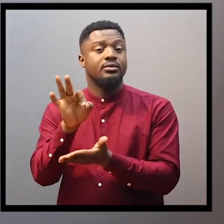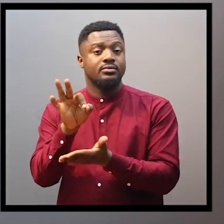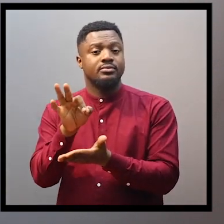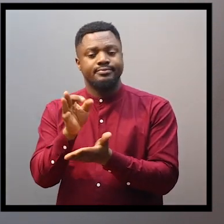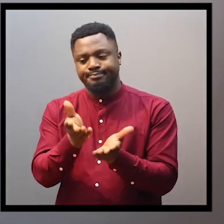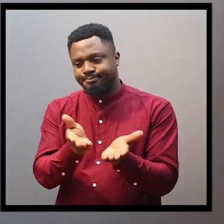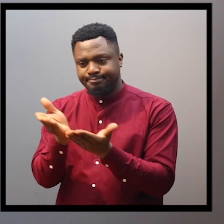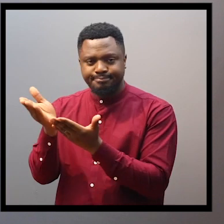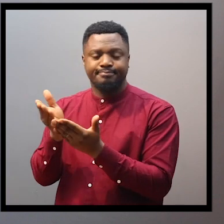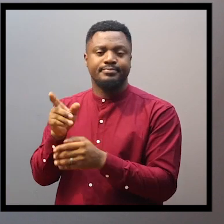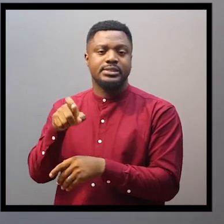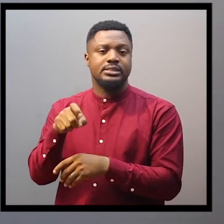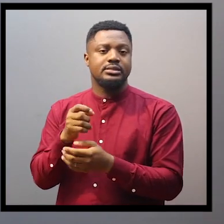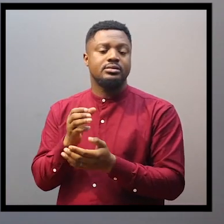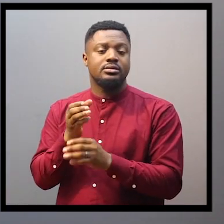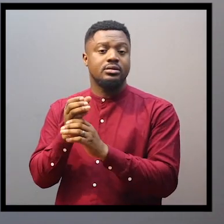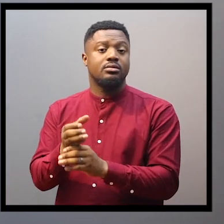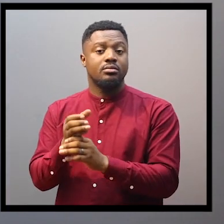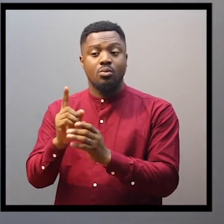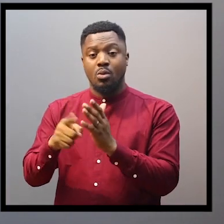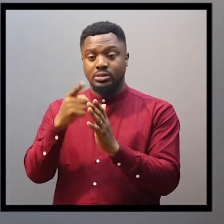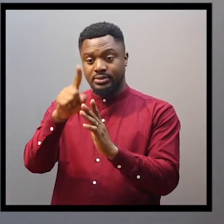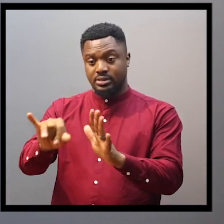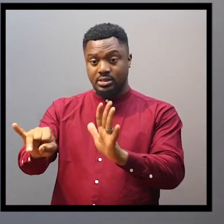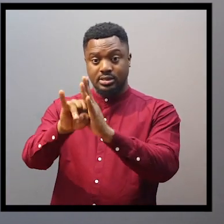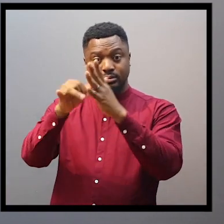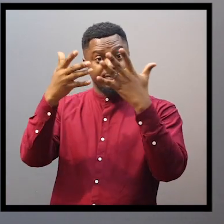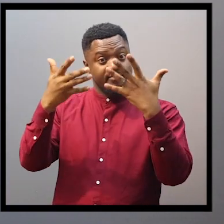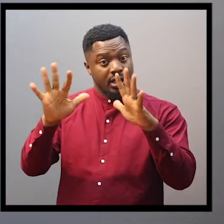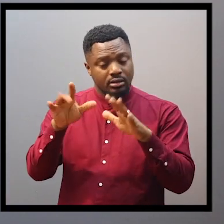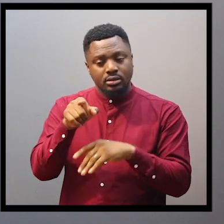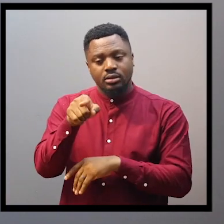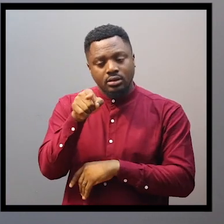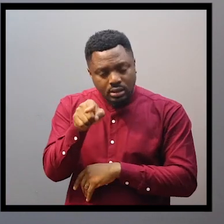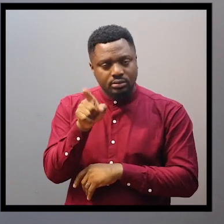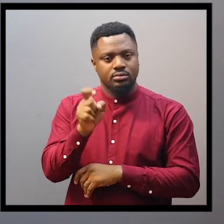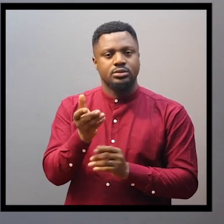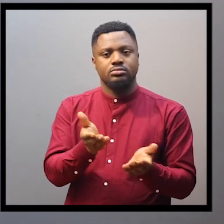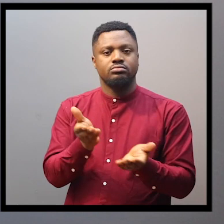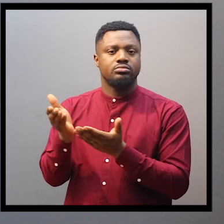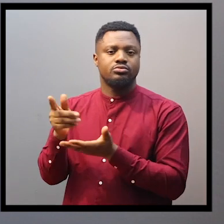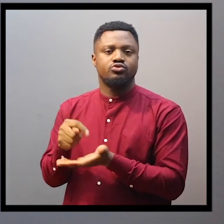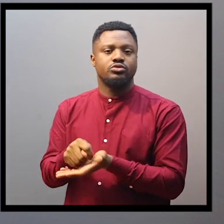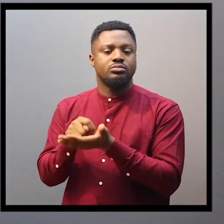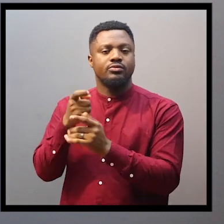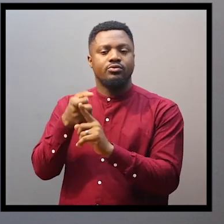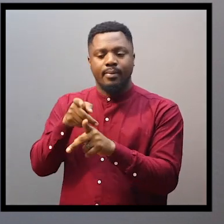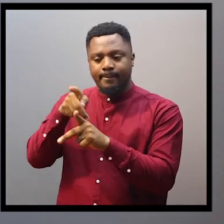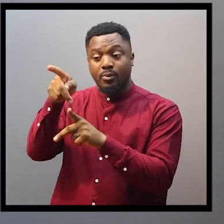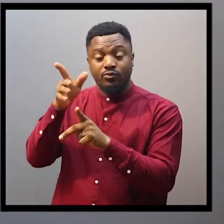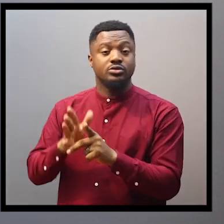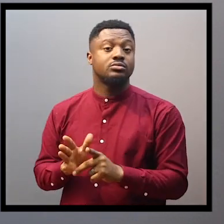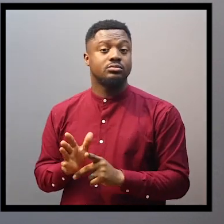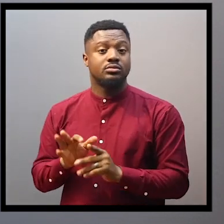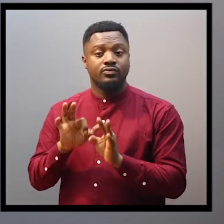get them the needed care. Once a person has been identified and is receiving treatment from a professional,